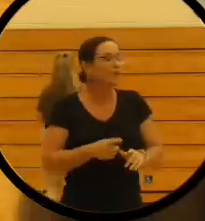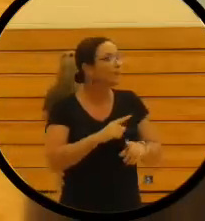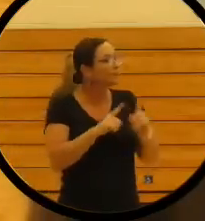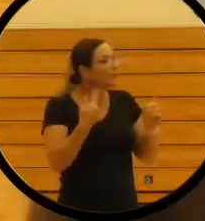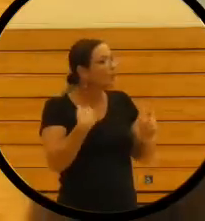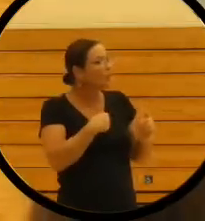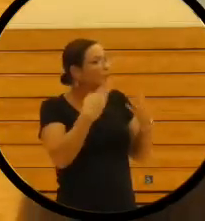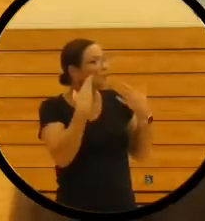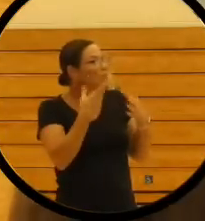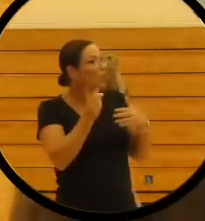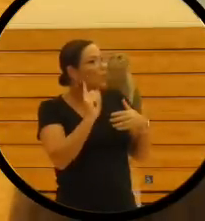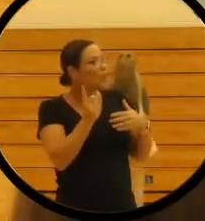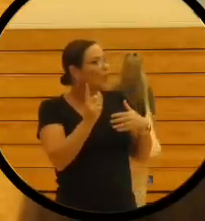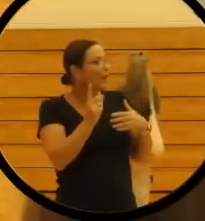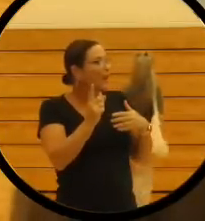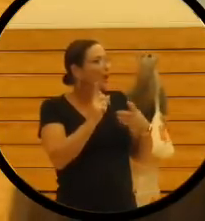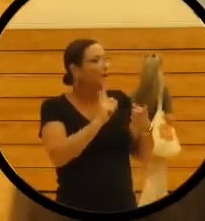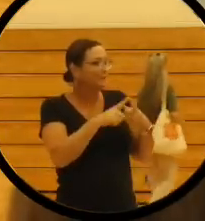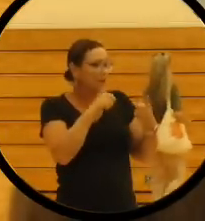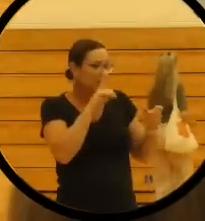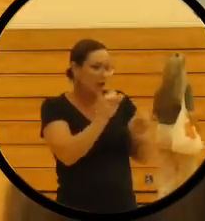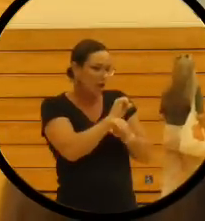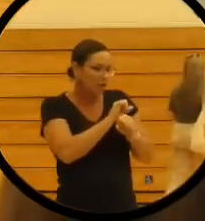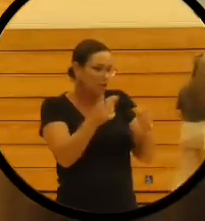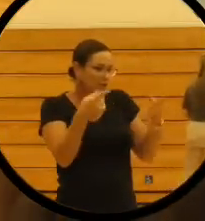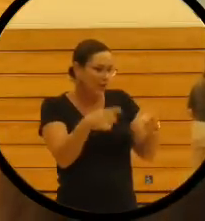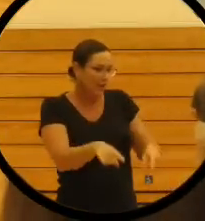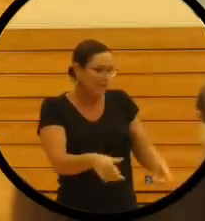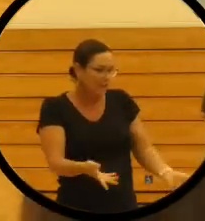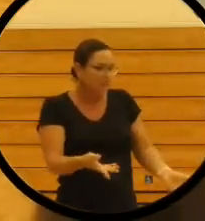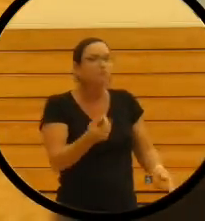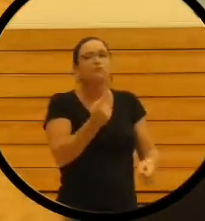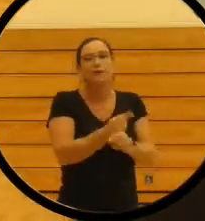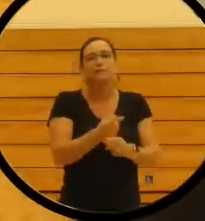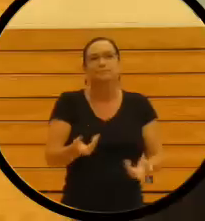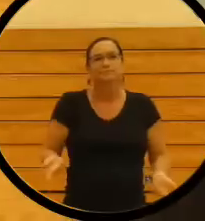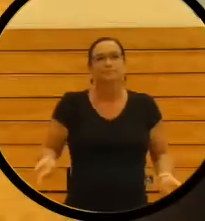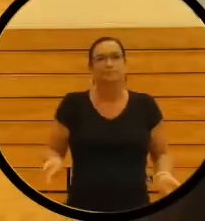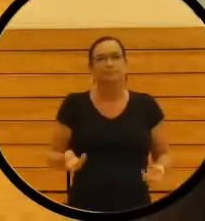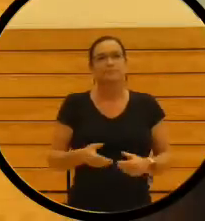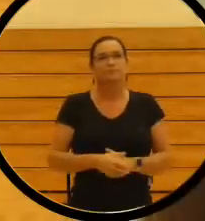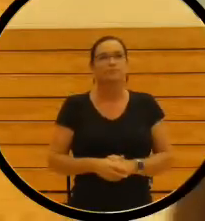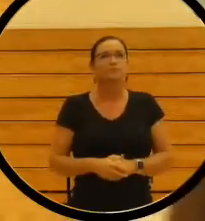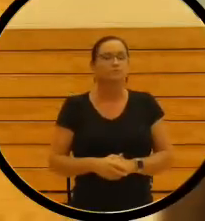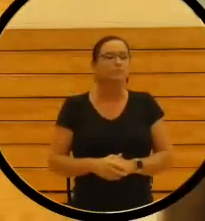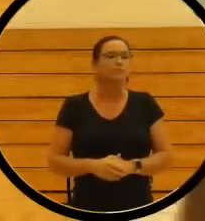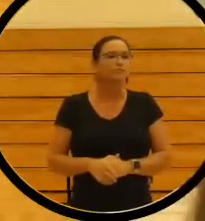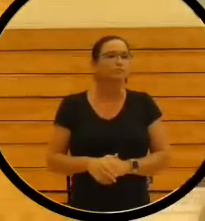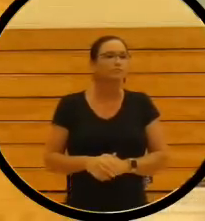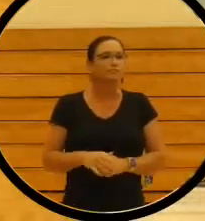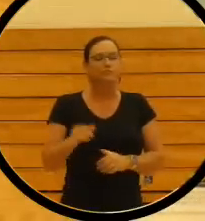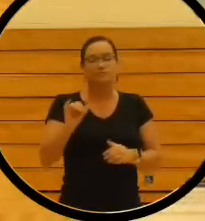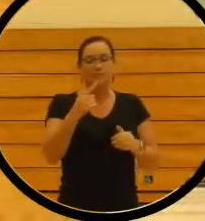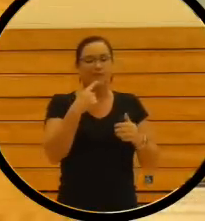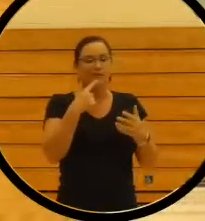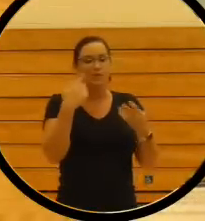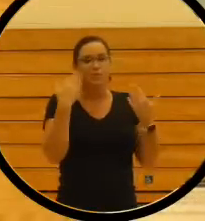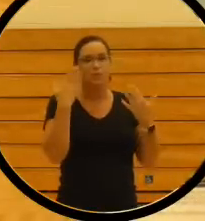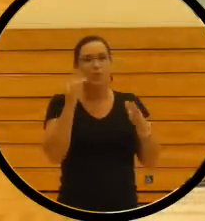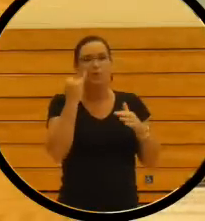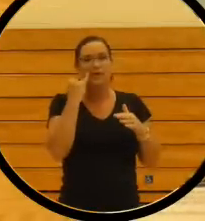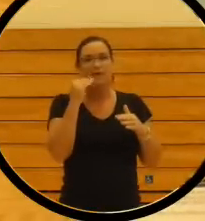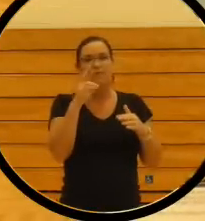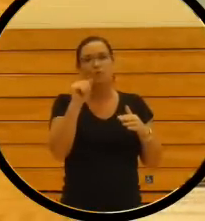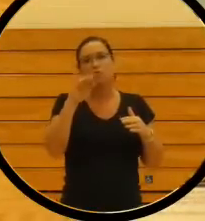But we wouldn't know where it would flow until it actually erupts. Until it erupts, we cannot say, because just like I said, we don't know if the